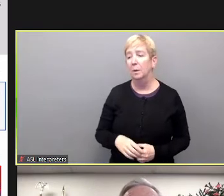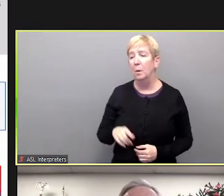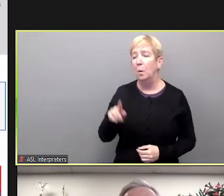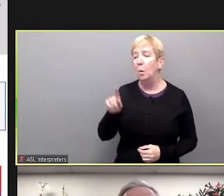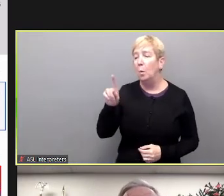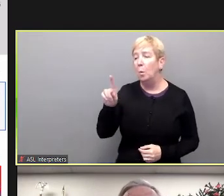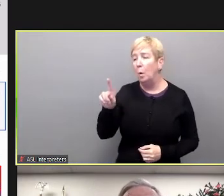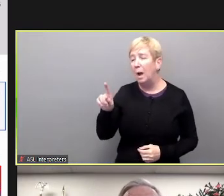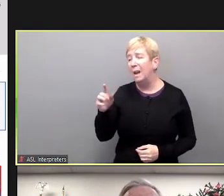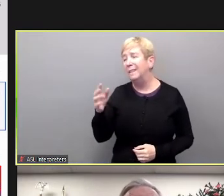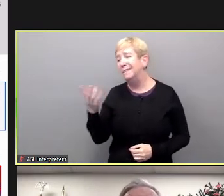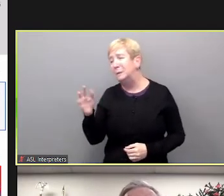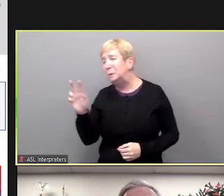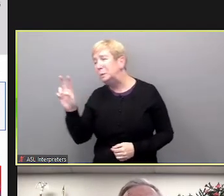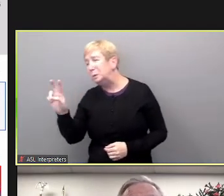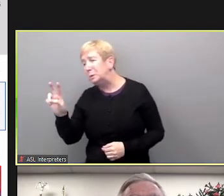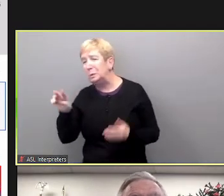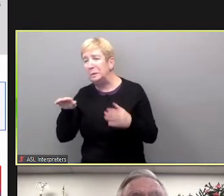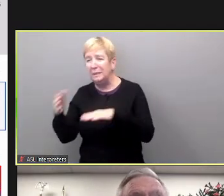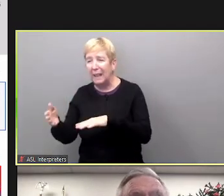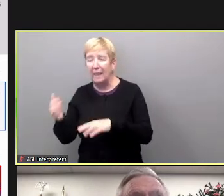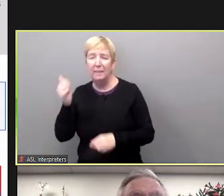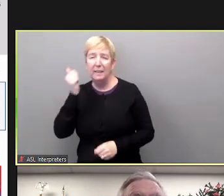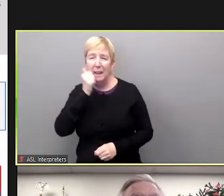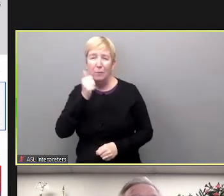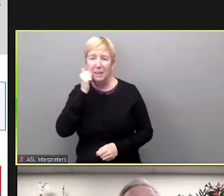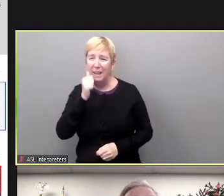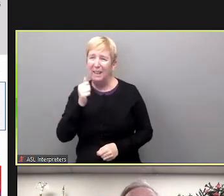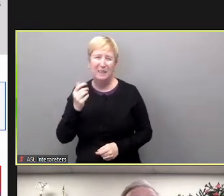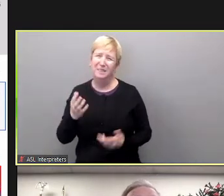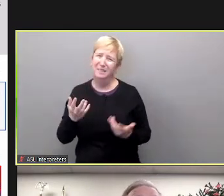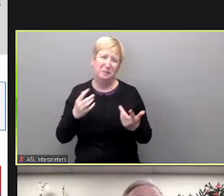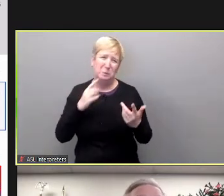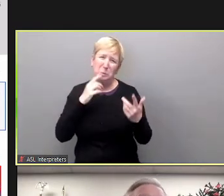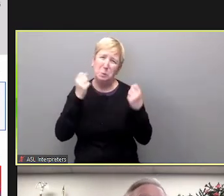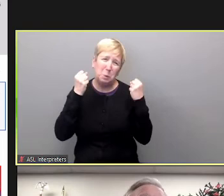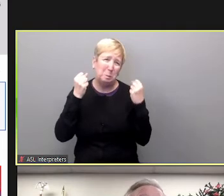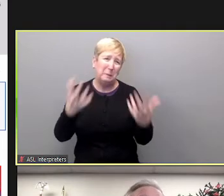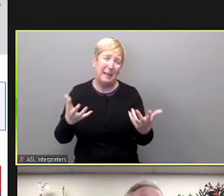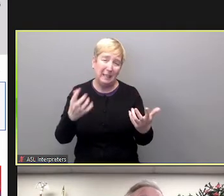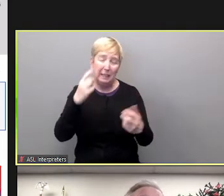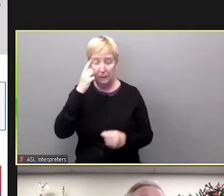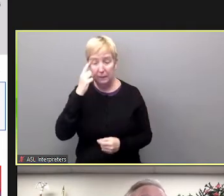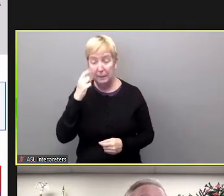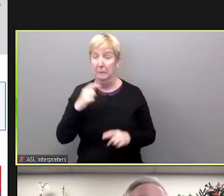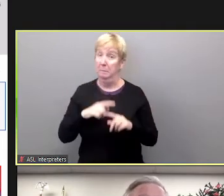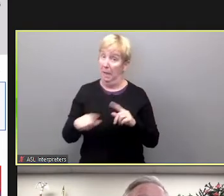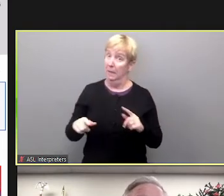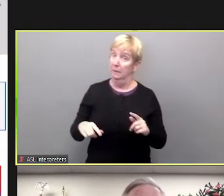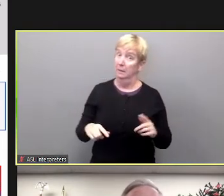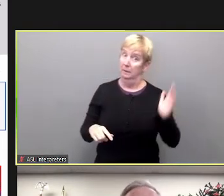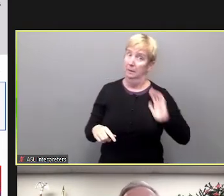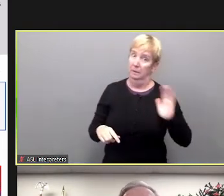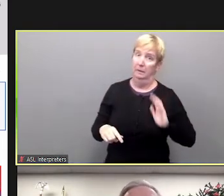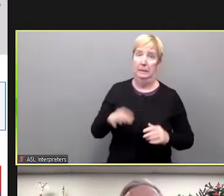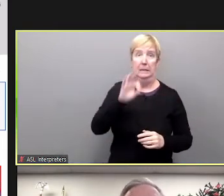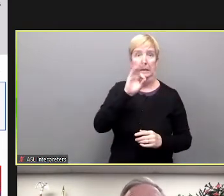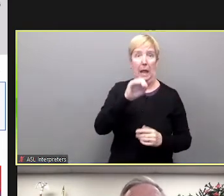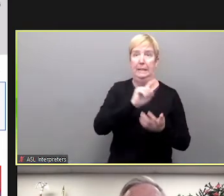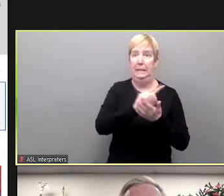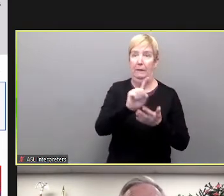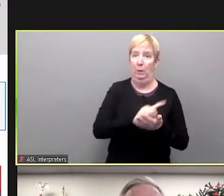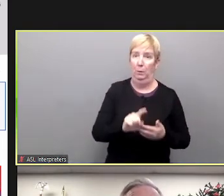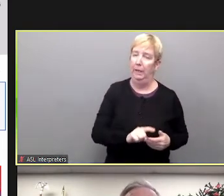day on average is too high, but at least we're not at the 90 a week. We're down more